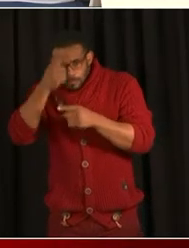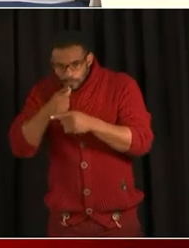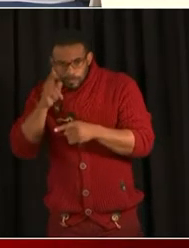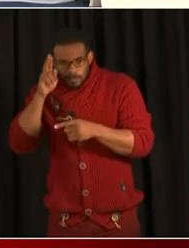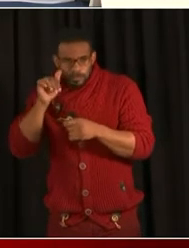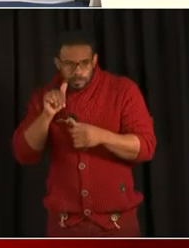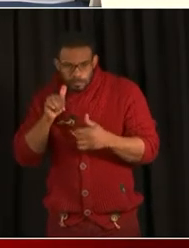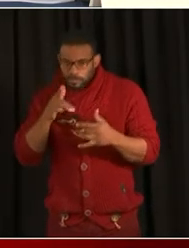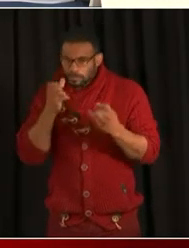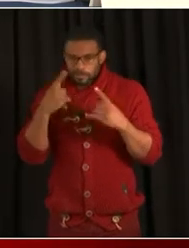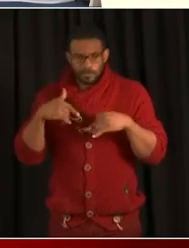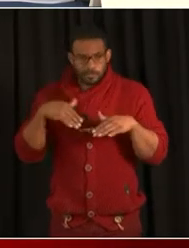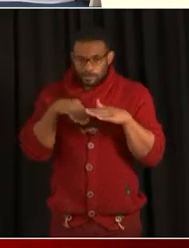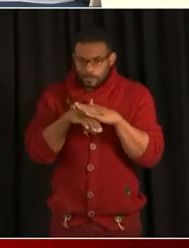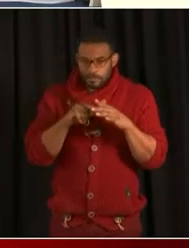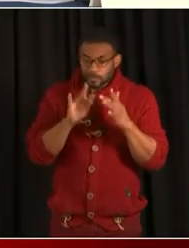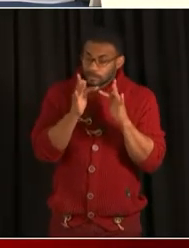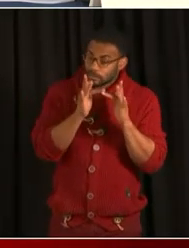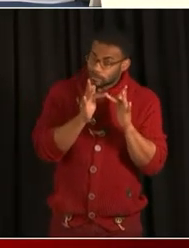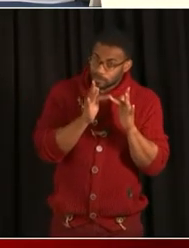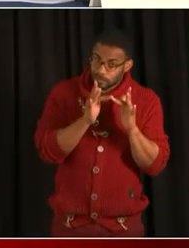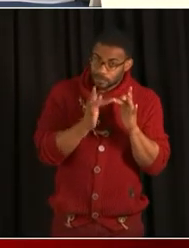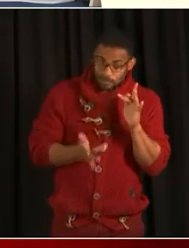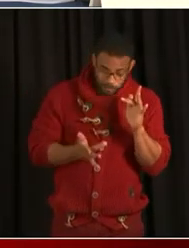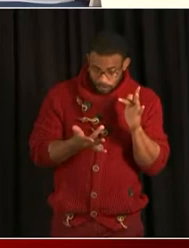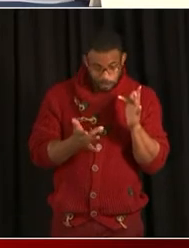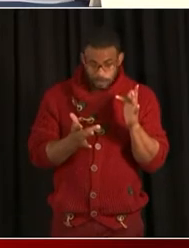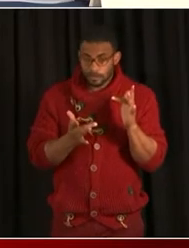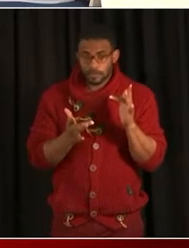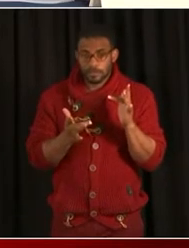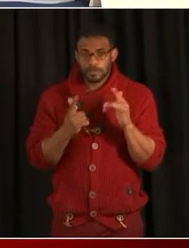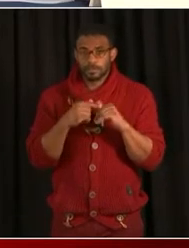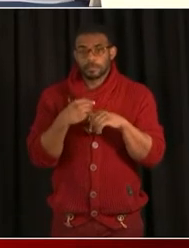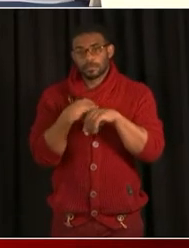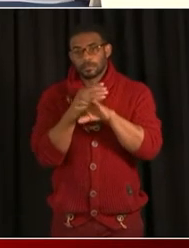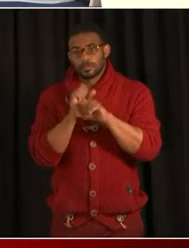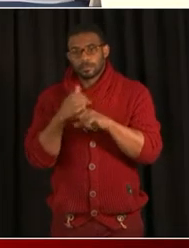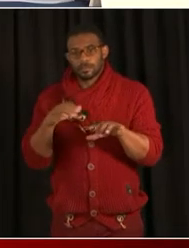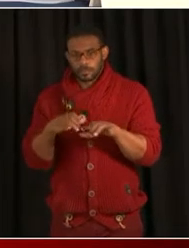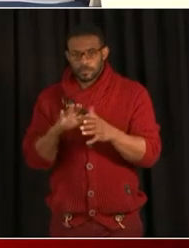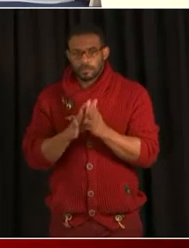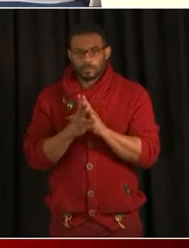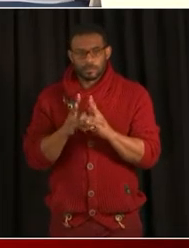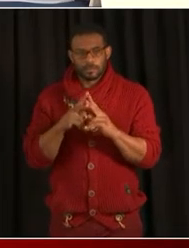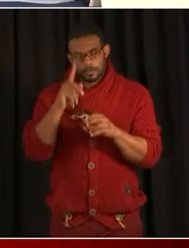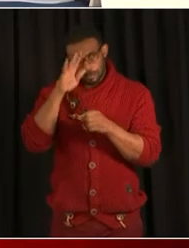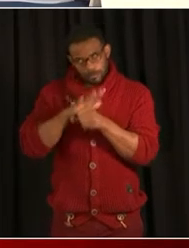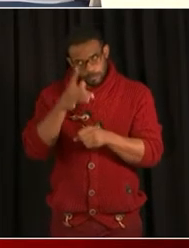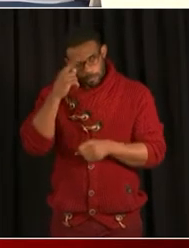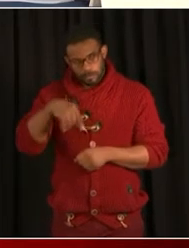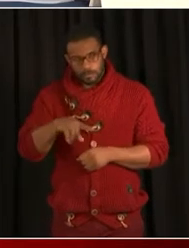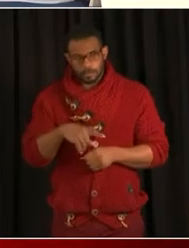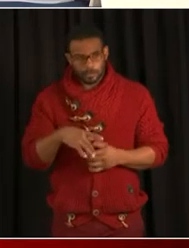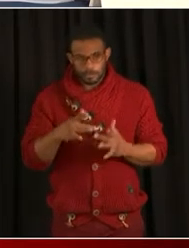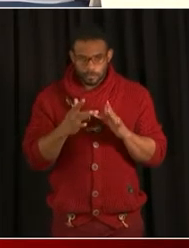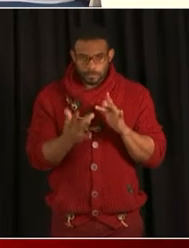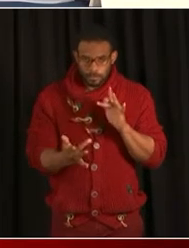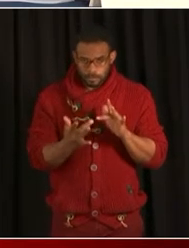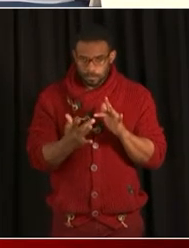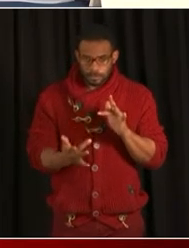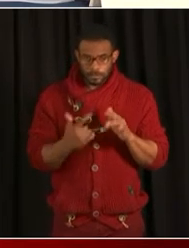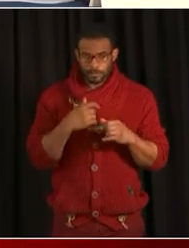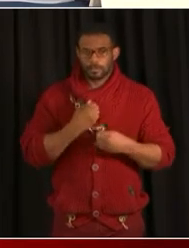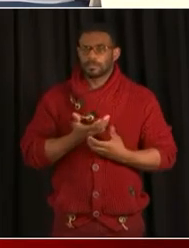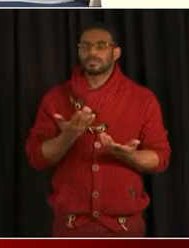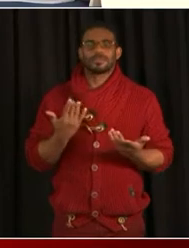siblings, and many don't have access to internet. So the virtual work we did became very stressful for them, and